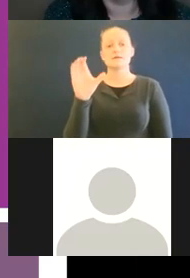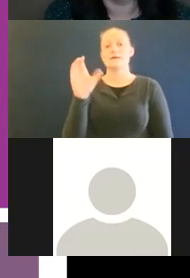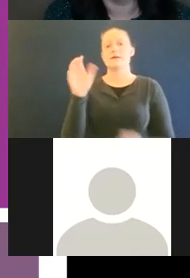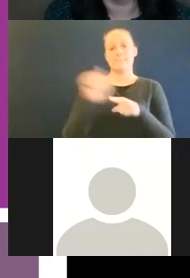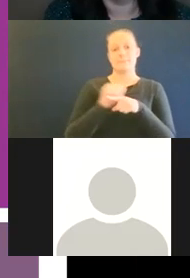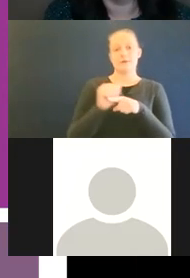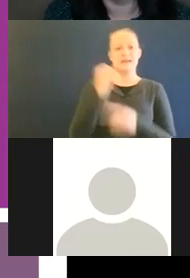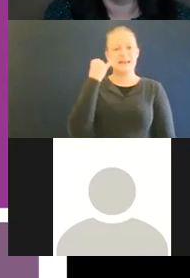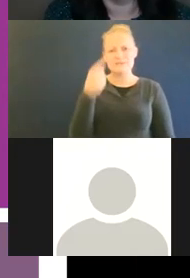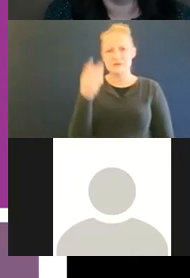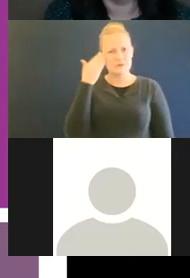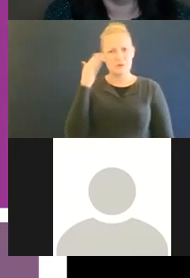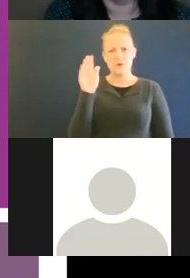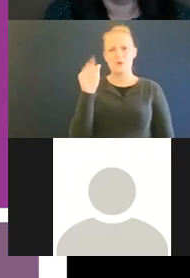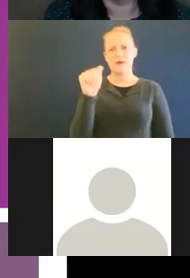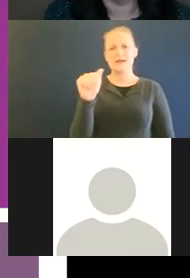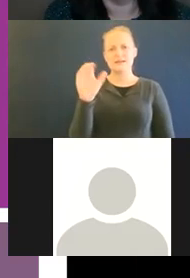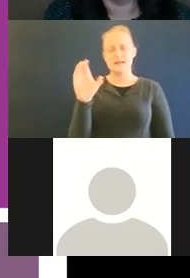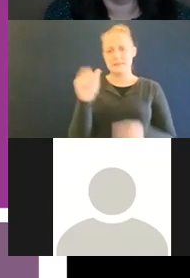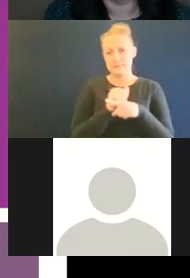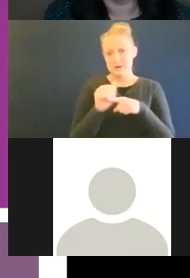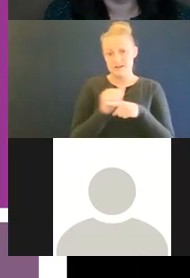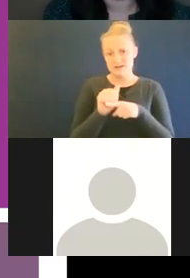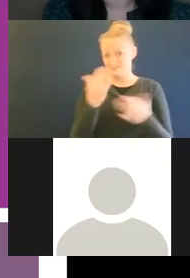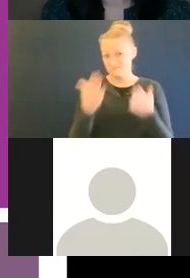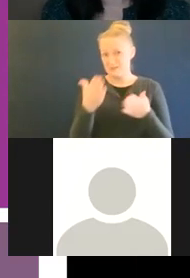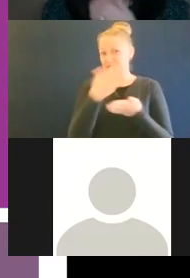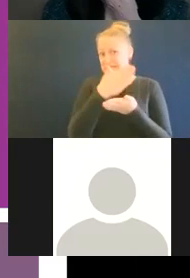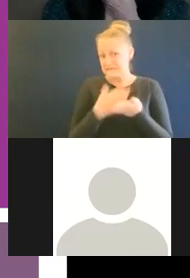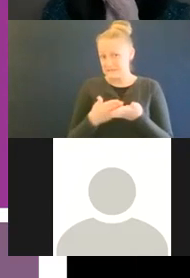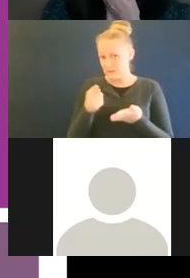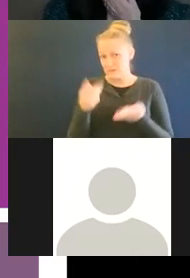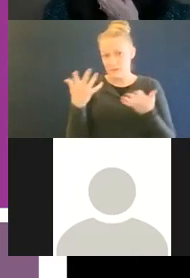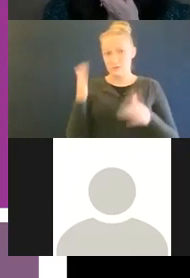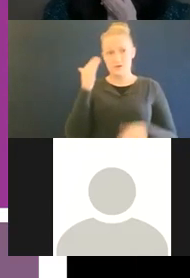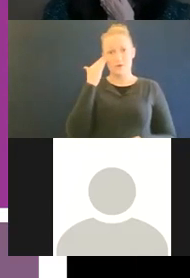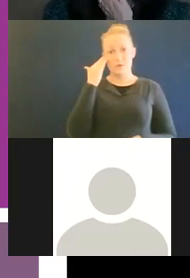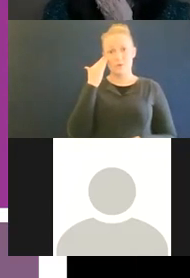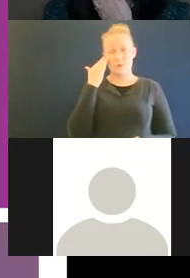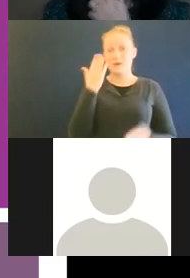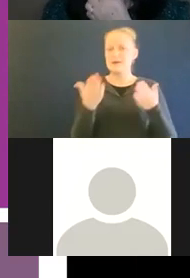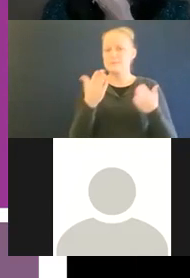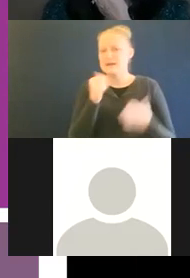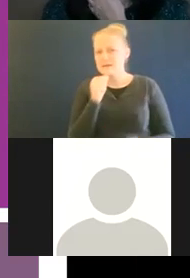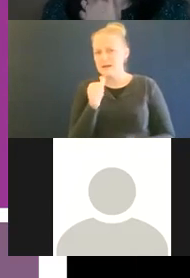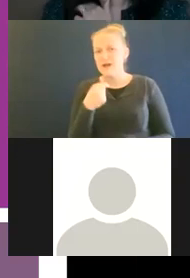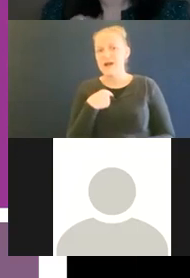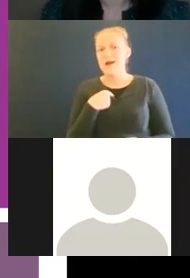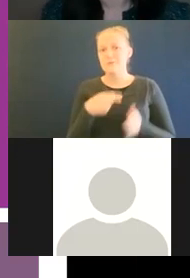familiar with AAC practice, I know some of you in here may be, but some of you may not. So just in